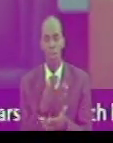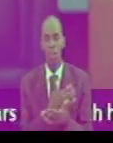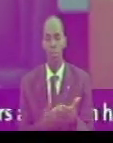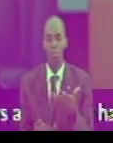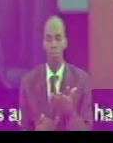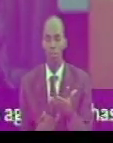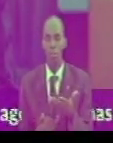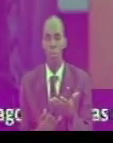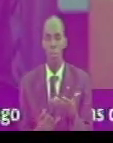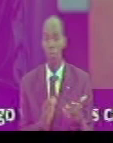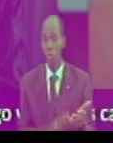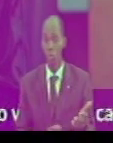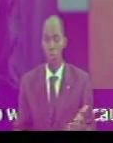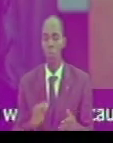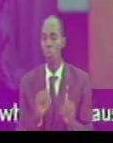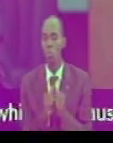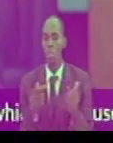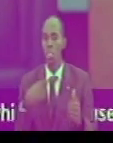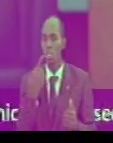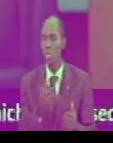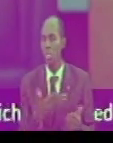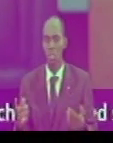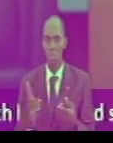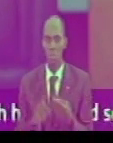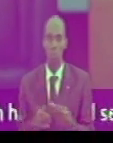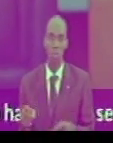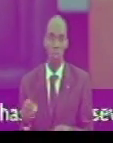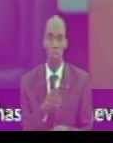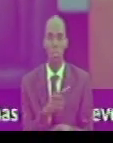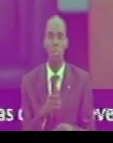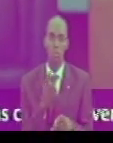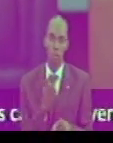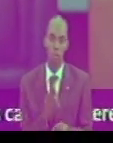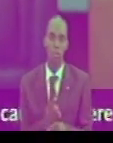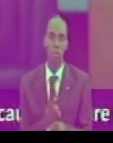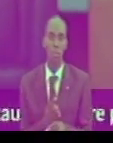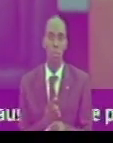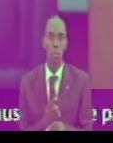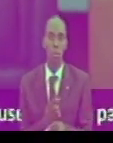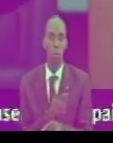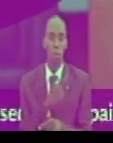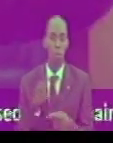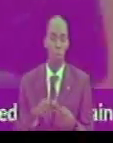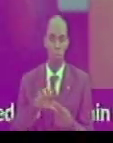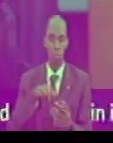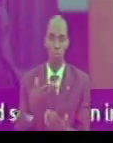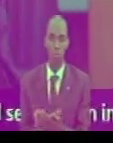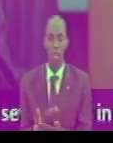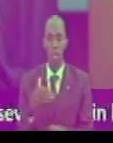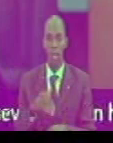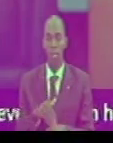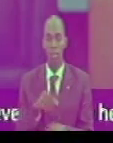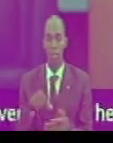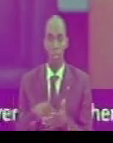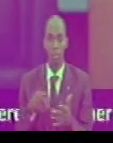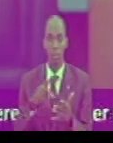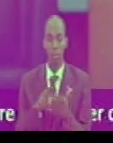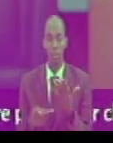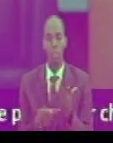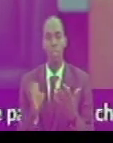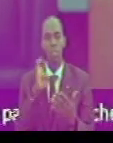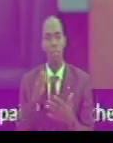So when we got to this camp, I called my mom. I said, this pain that I'm feeling is no more again. It was yesterday when